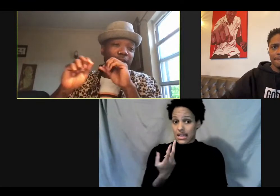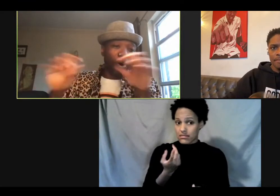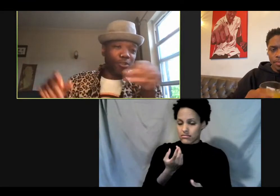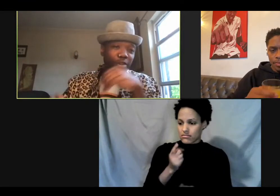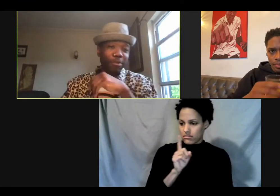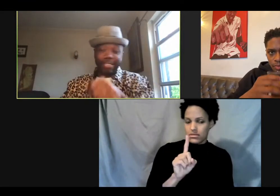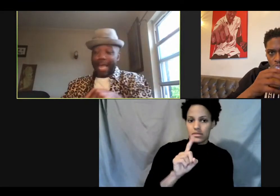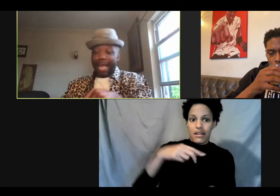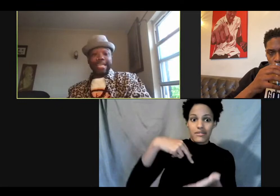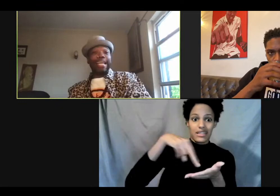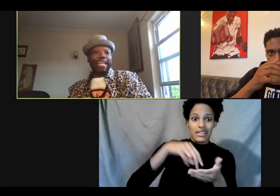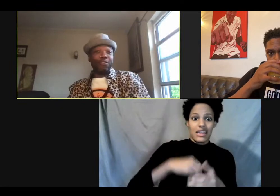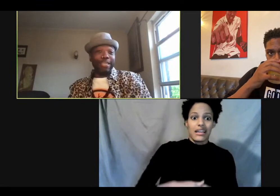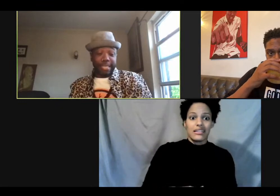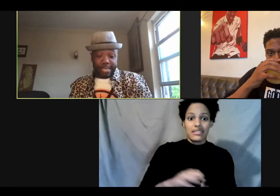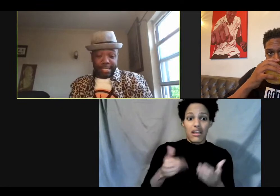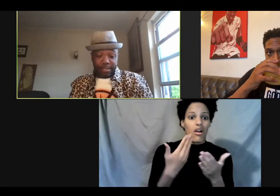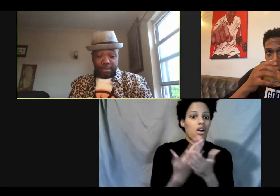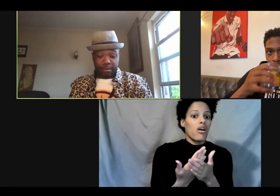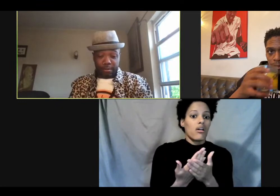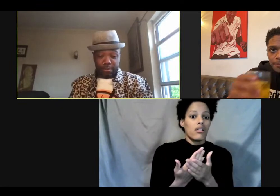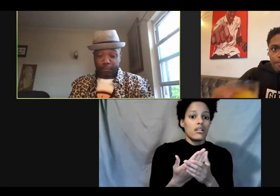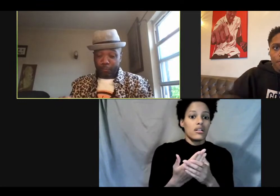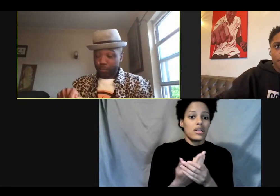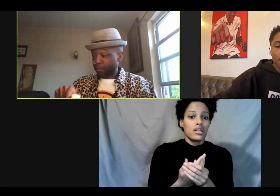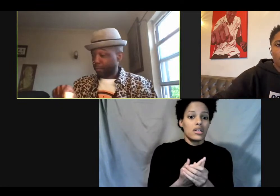all the drummers sat down. They literally did this.